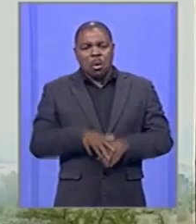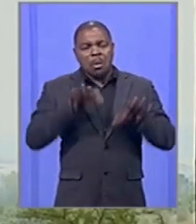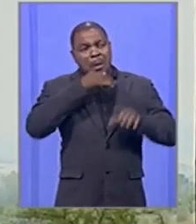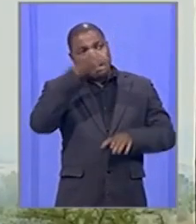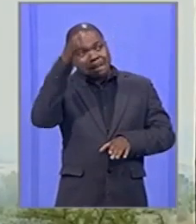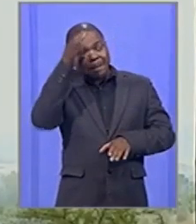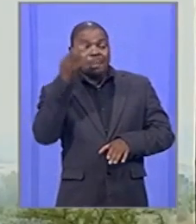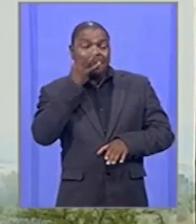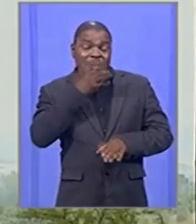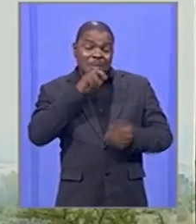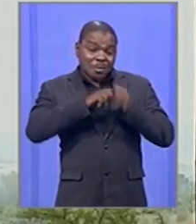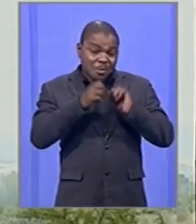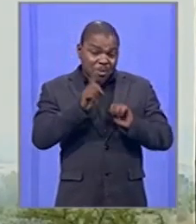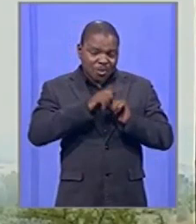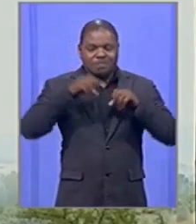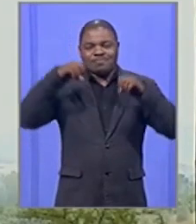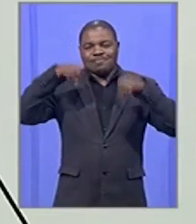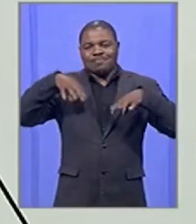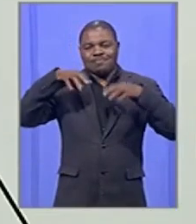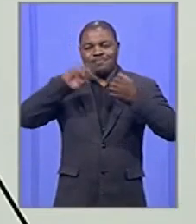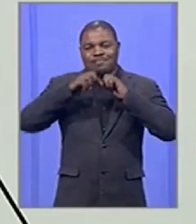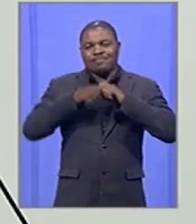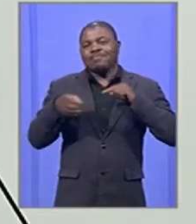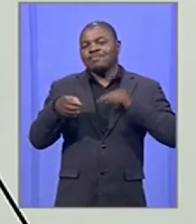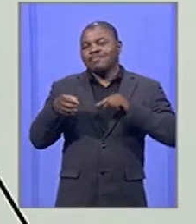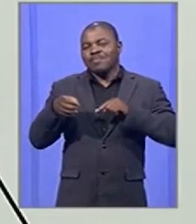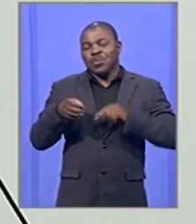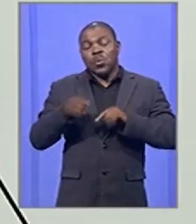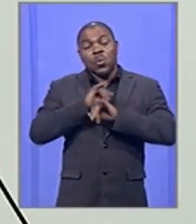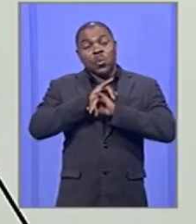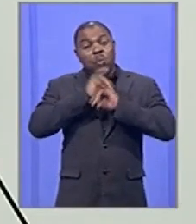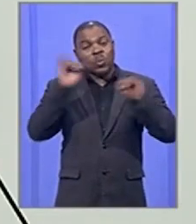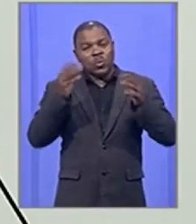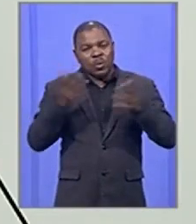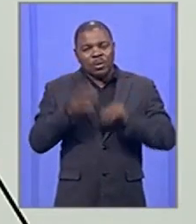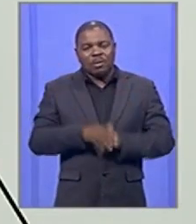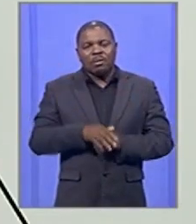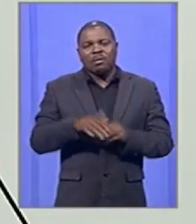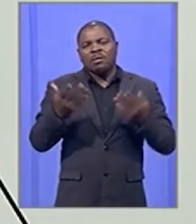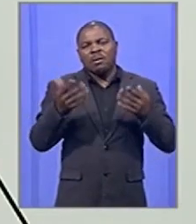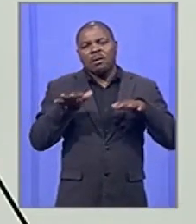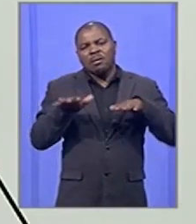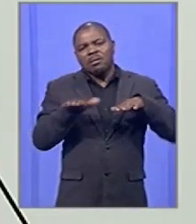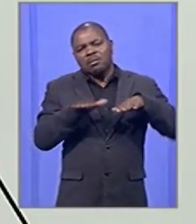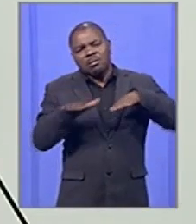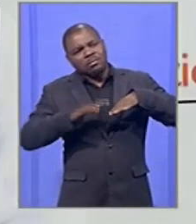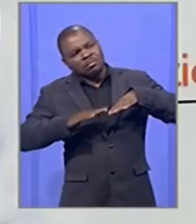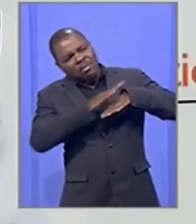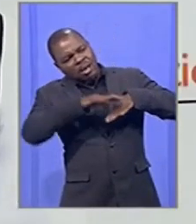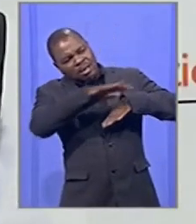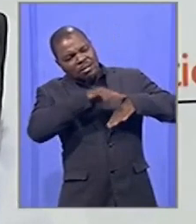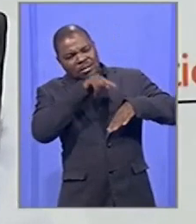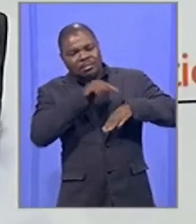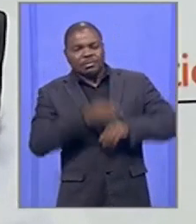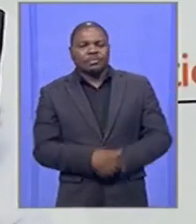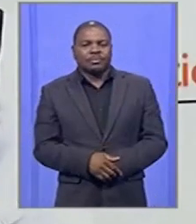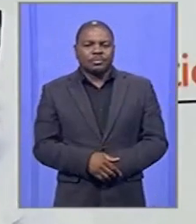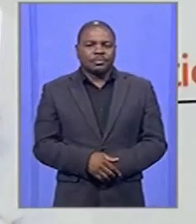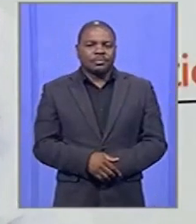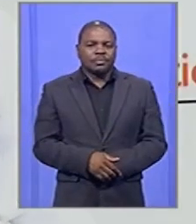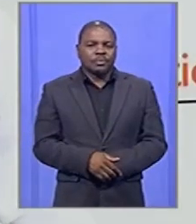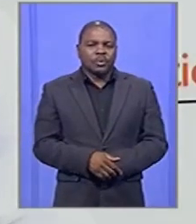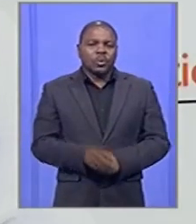ke thebolelo e e sa ikanyegeng ya motlakase segolobogolo kwa magaeng a kwa kgaolong tse di kwa dithuteng. The unfortunate part is